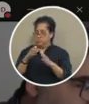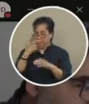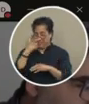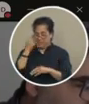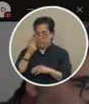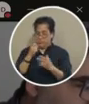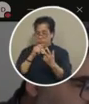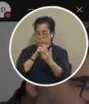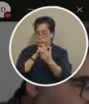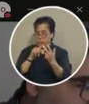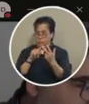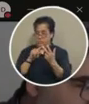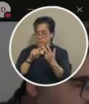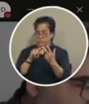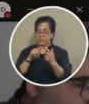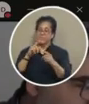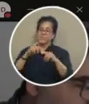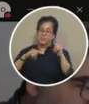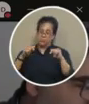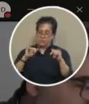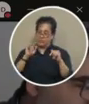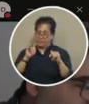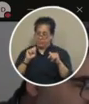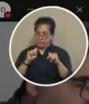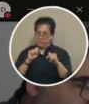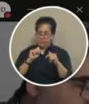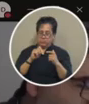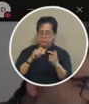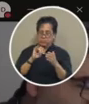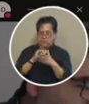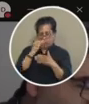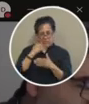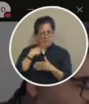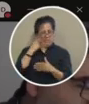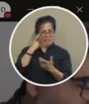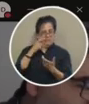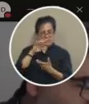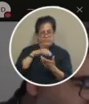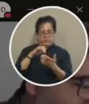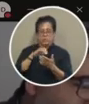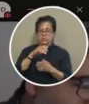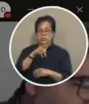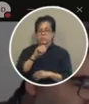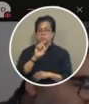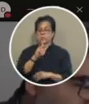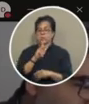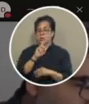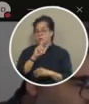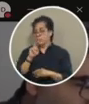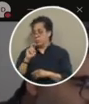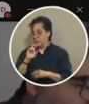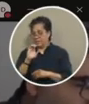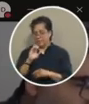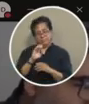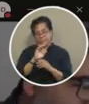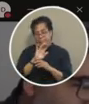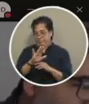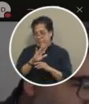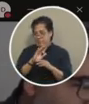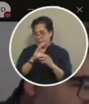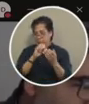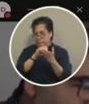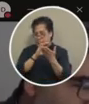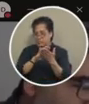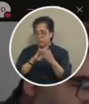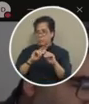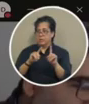there's 3 various items here. So I can see why it's a little confusing, but the Parks and Recs department, they posted their own. But what I would like to